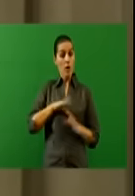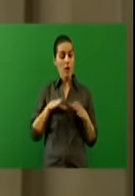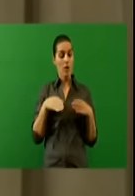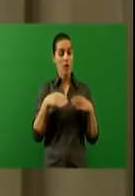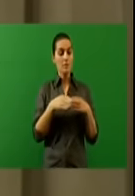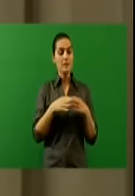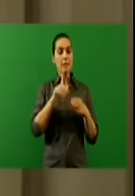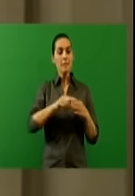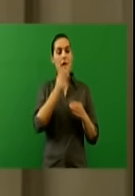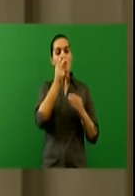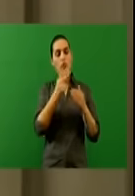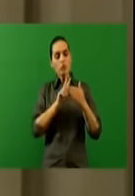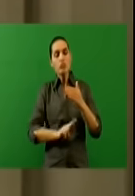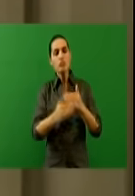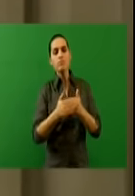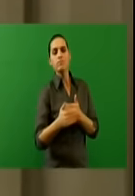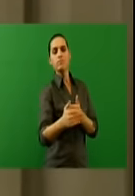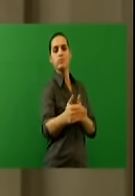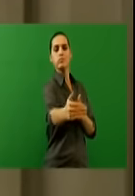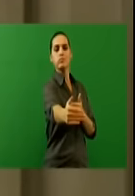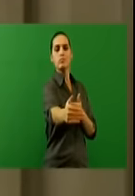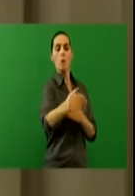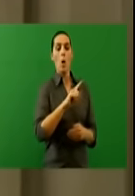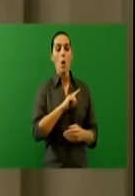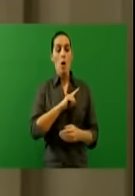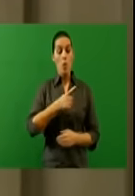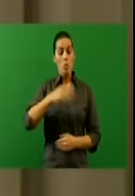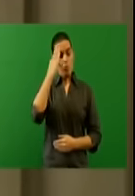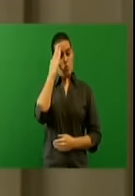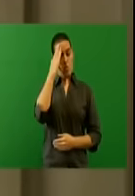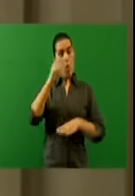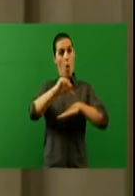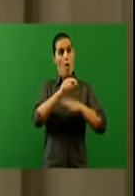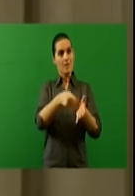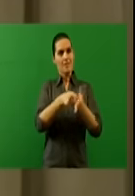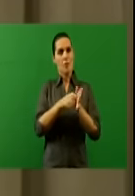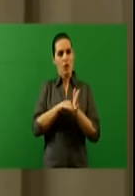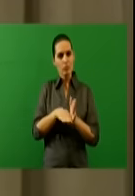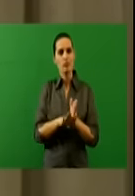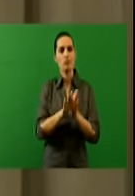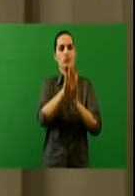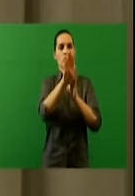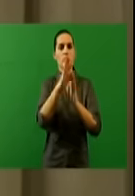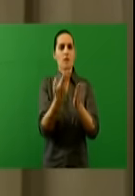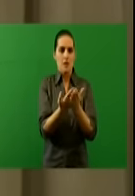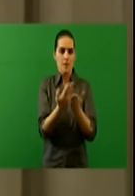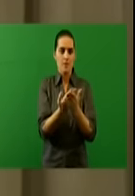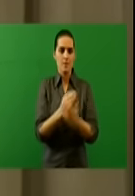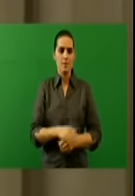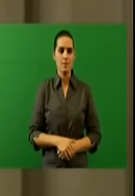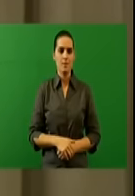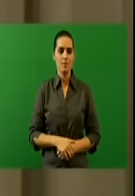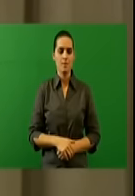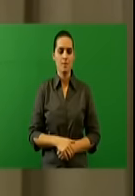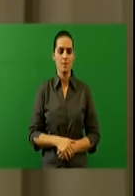assumption to be on the upside as global growth and oil demand are expected to recover. Food